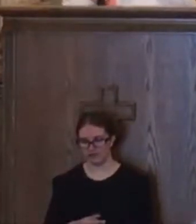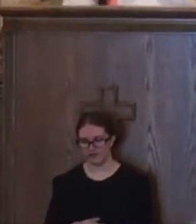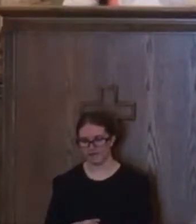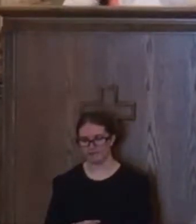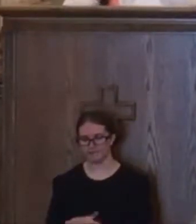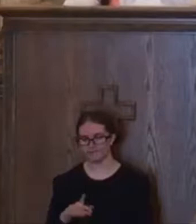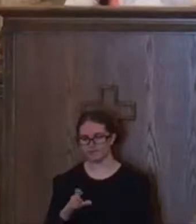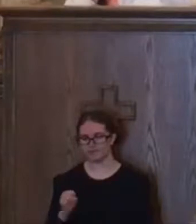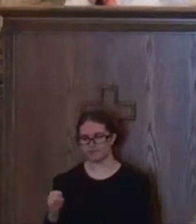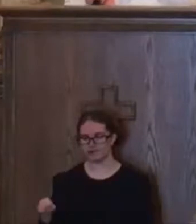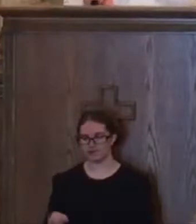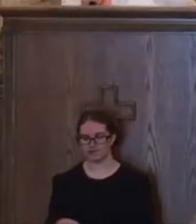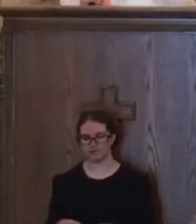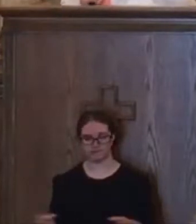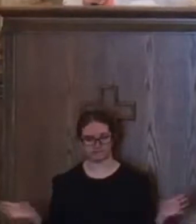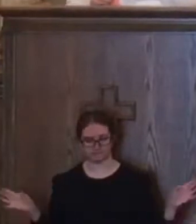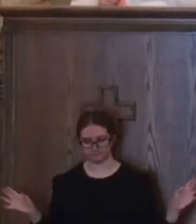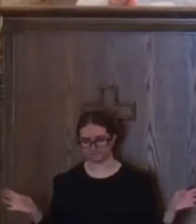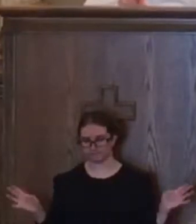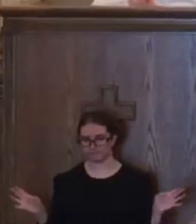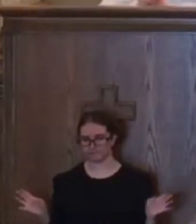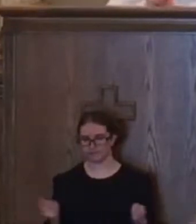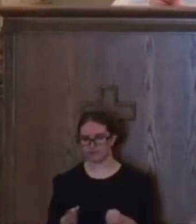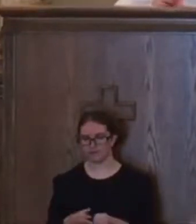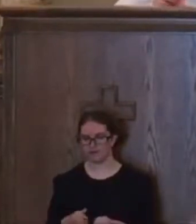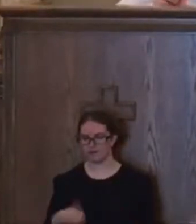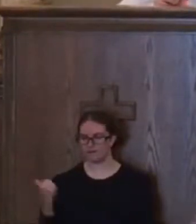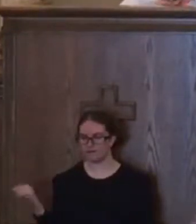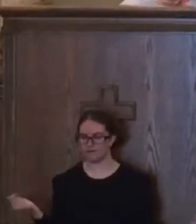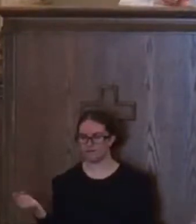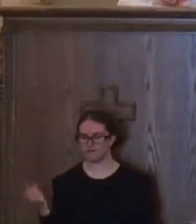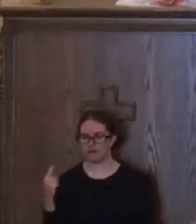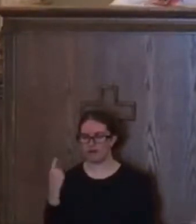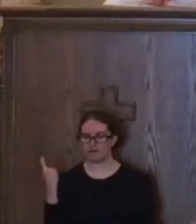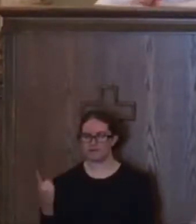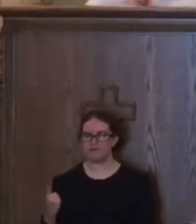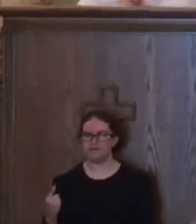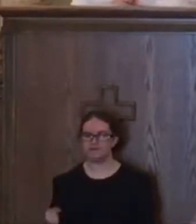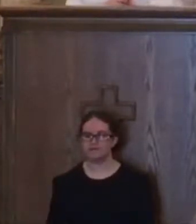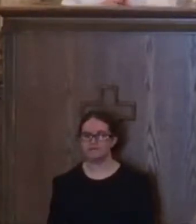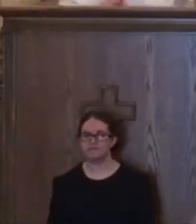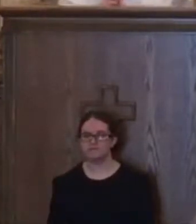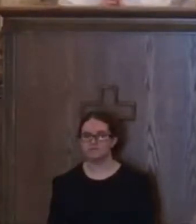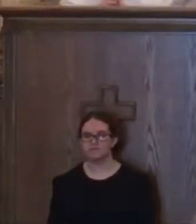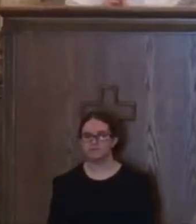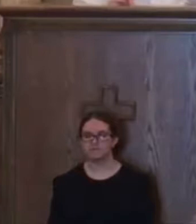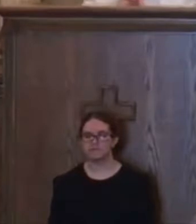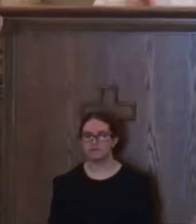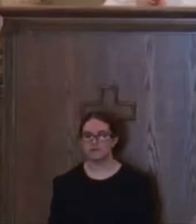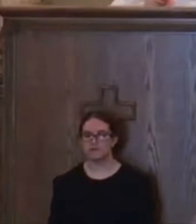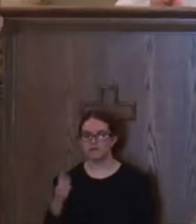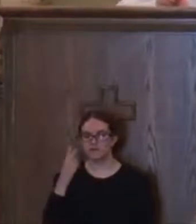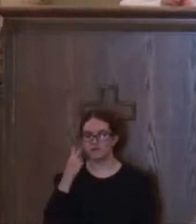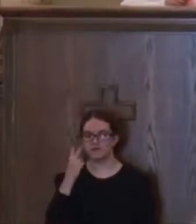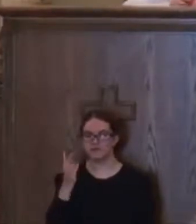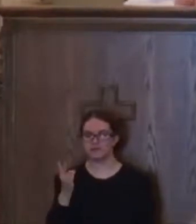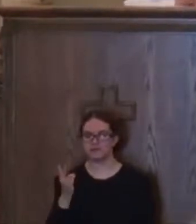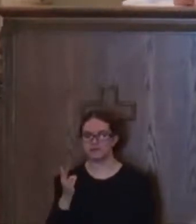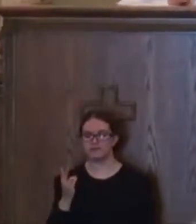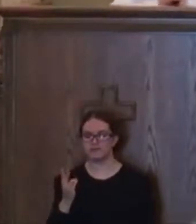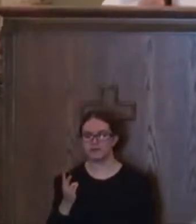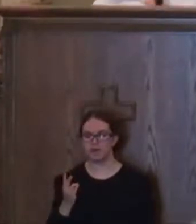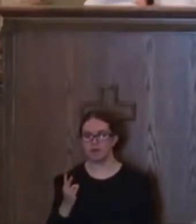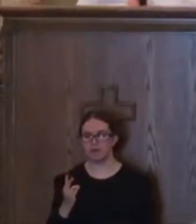others. And he couldn't care less about anything other than himself. And we see that